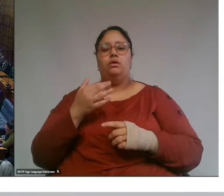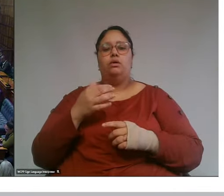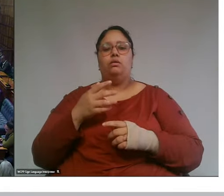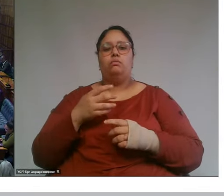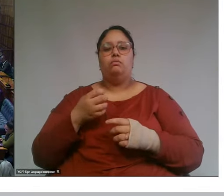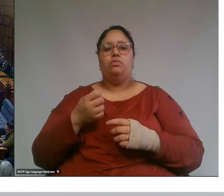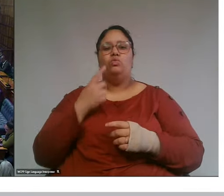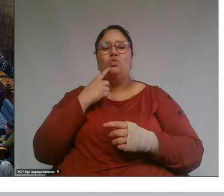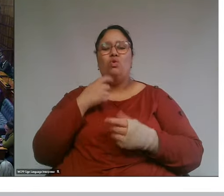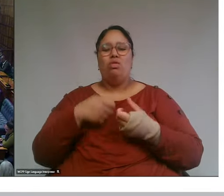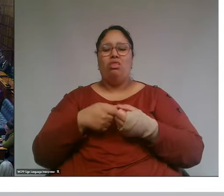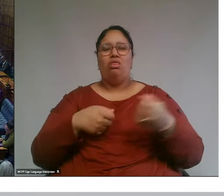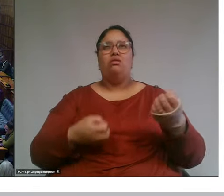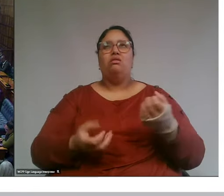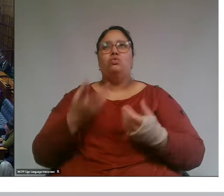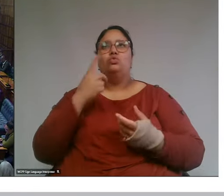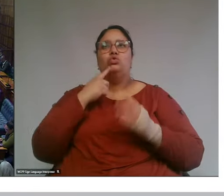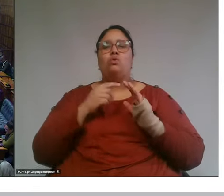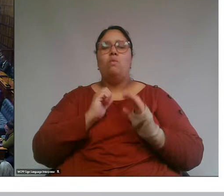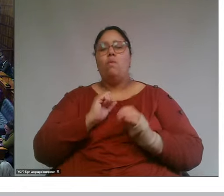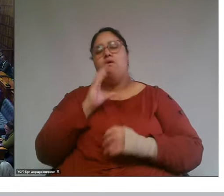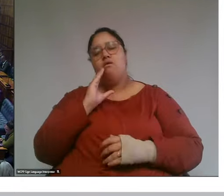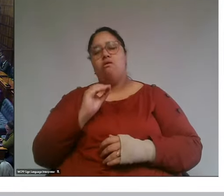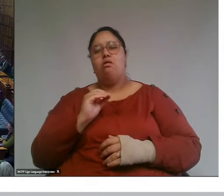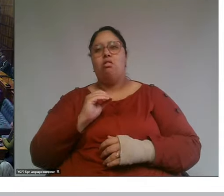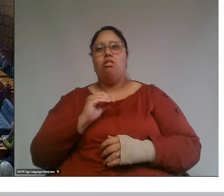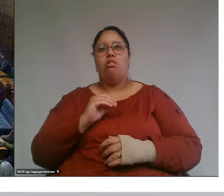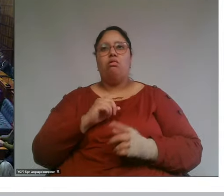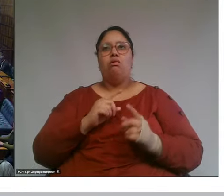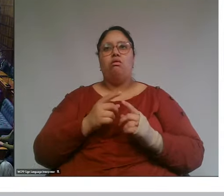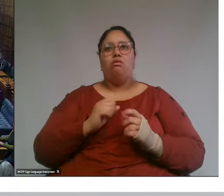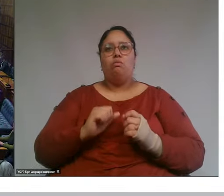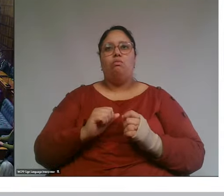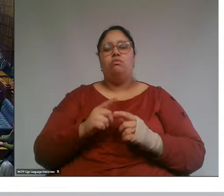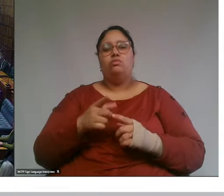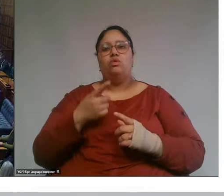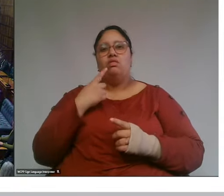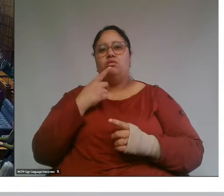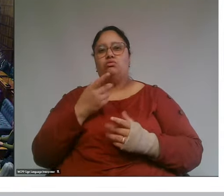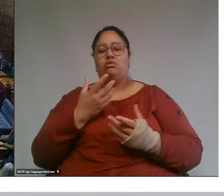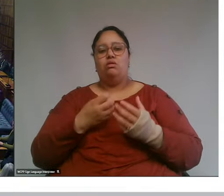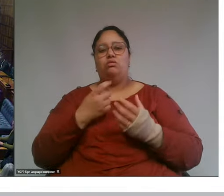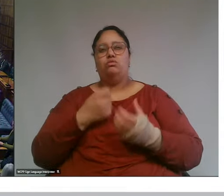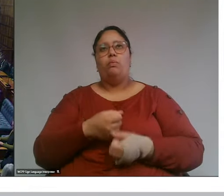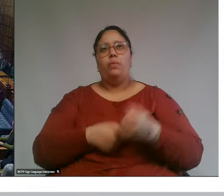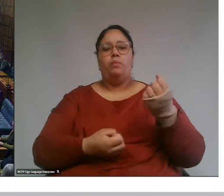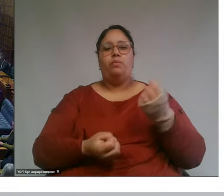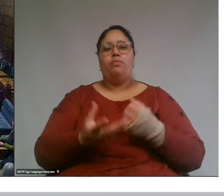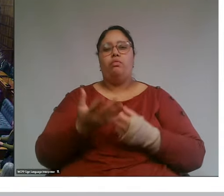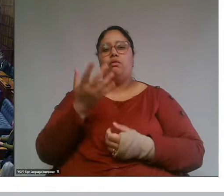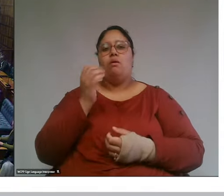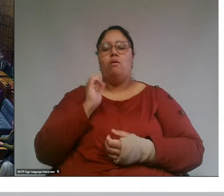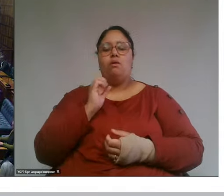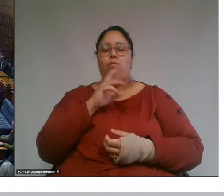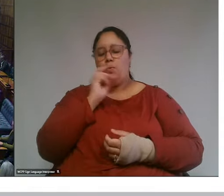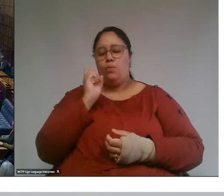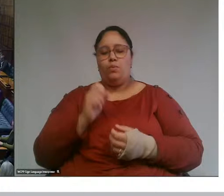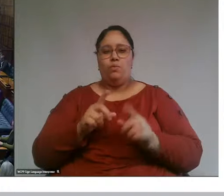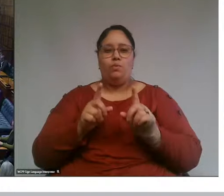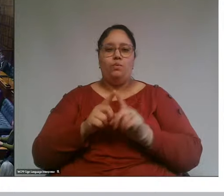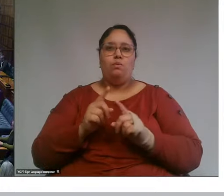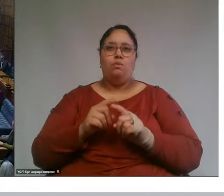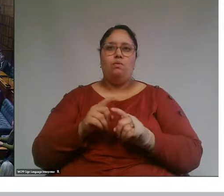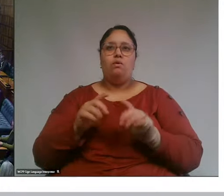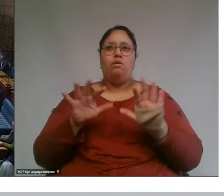to incentives whether it's from an energy space or race rebate etc etc it's not um widely popular in South Africa certain